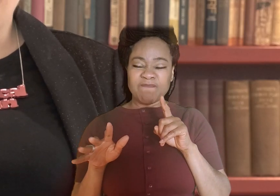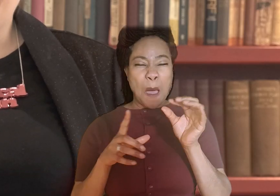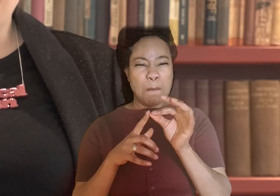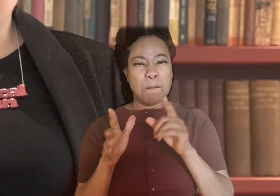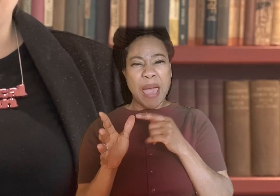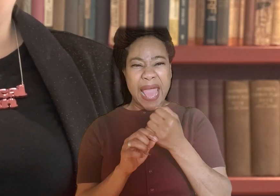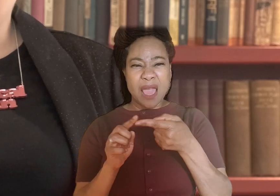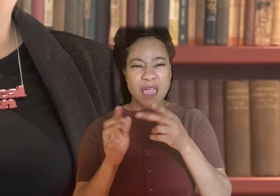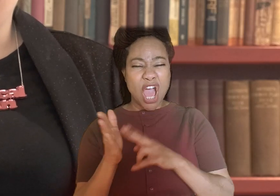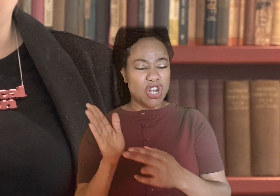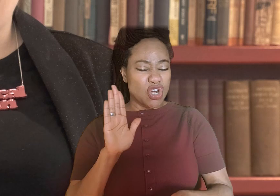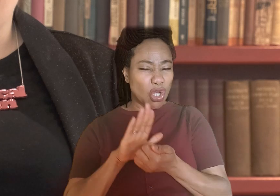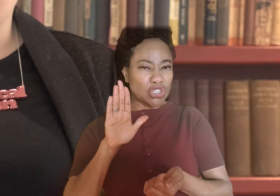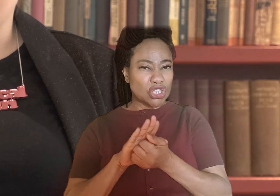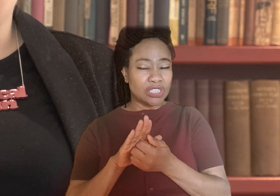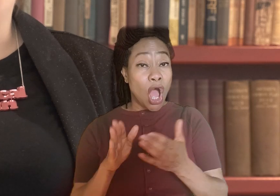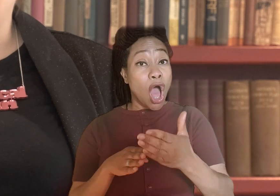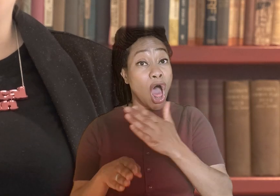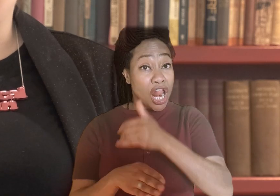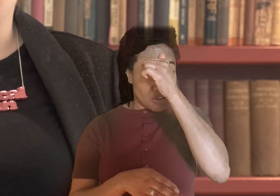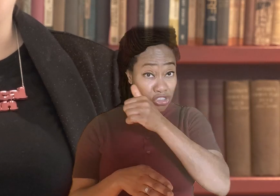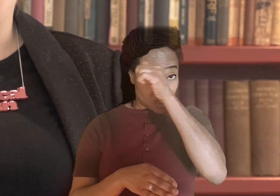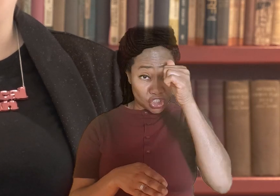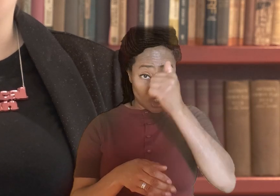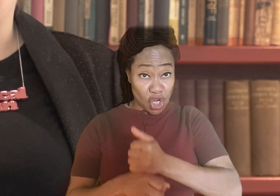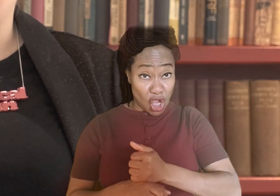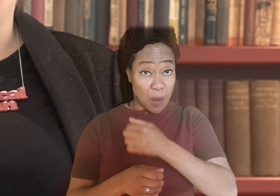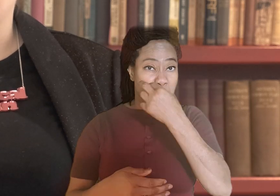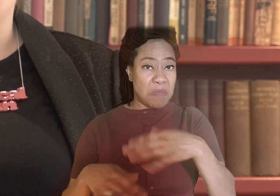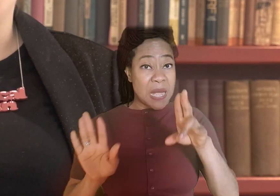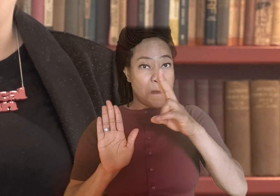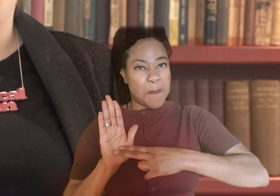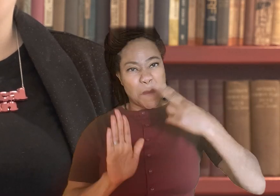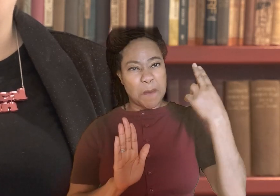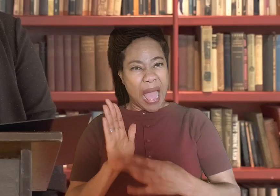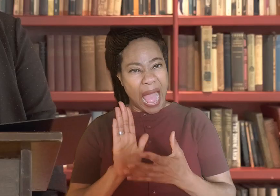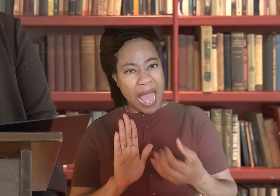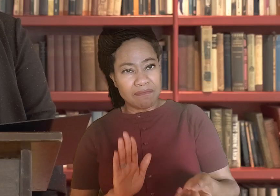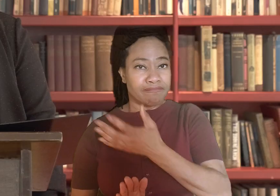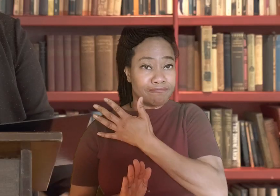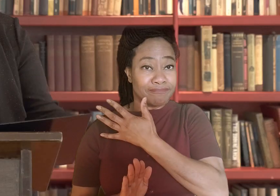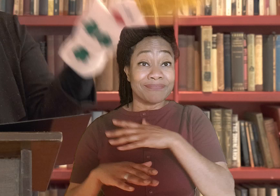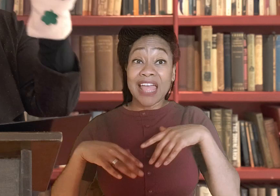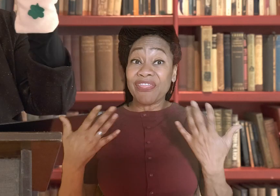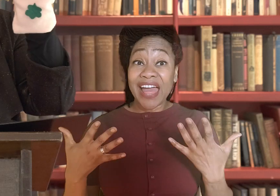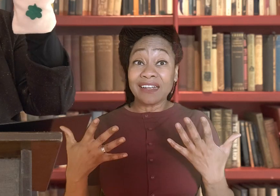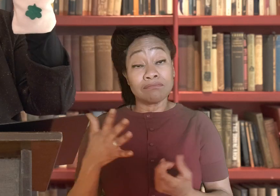contemporaries are now deemed, well, pagan heretical nonsense and banned by the early Christian church. And then we had